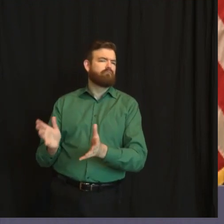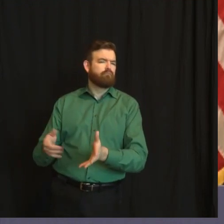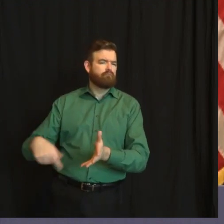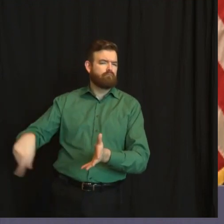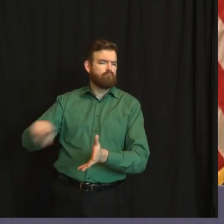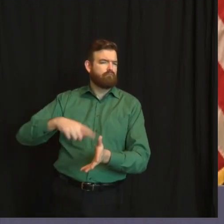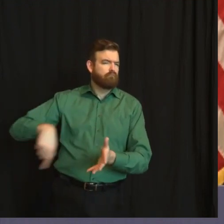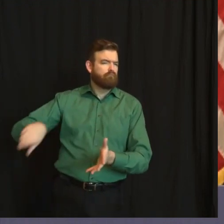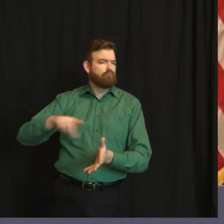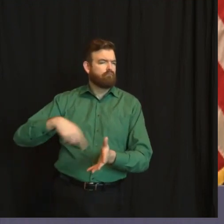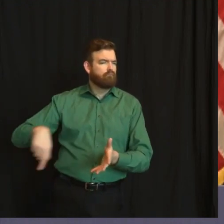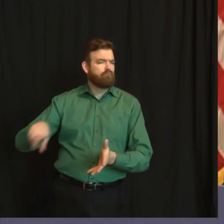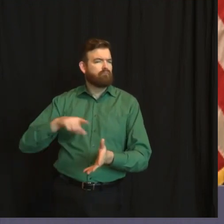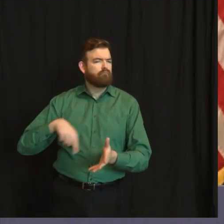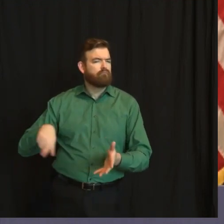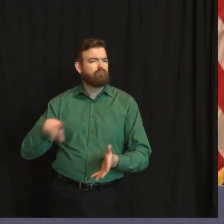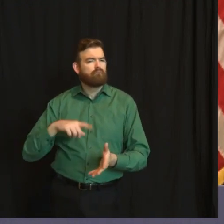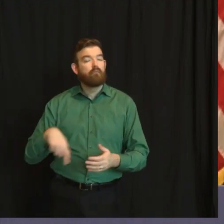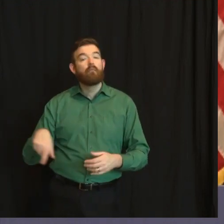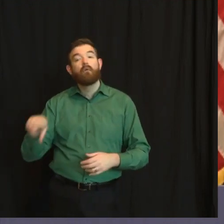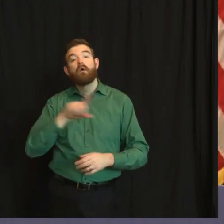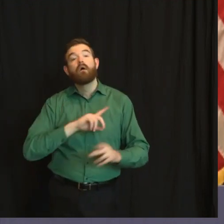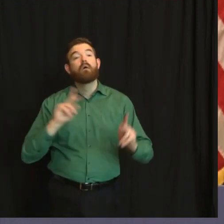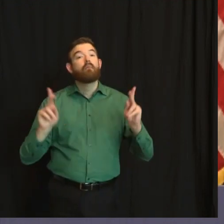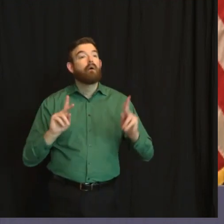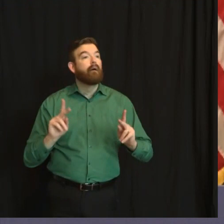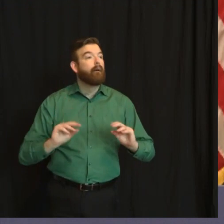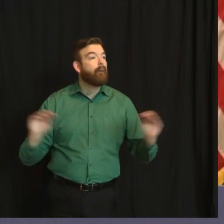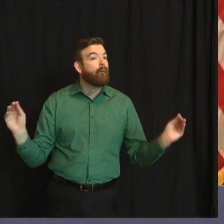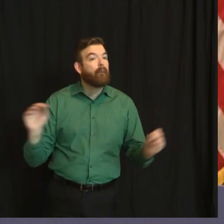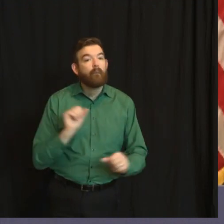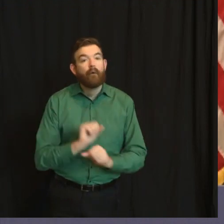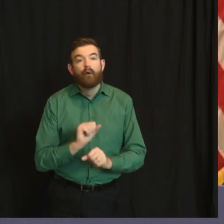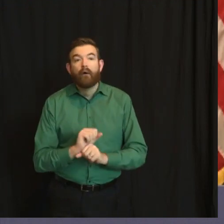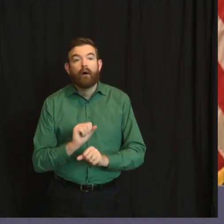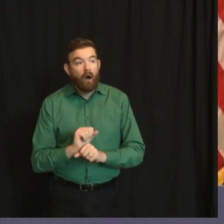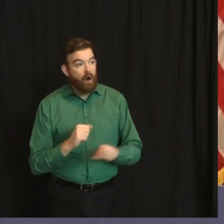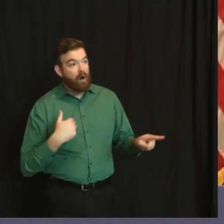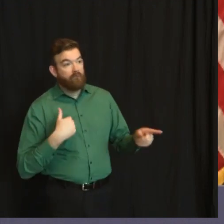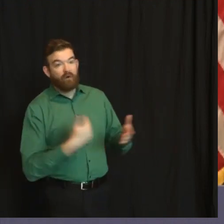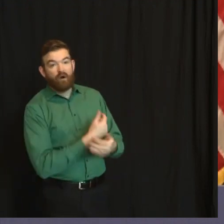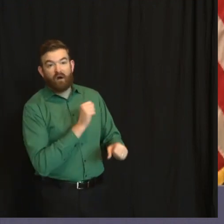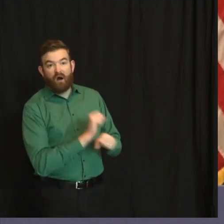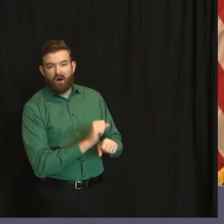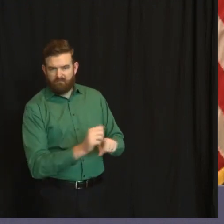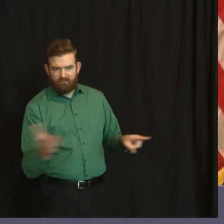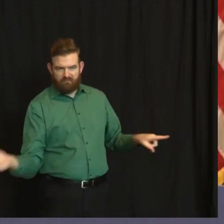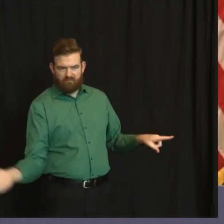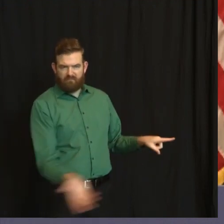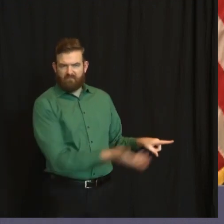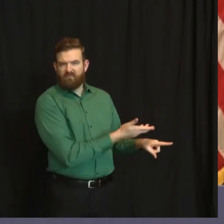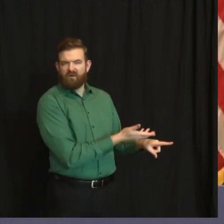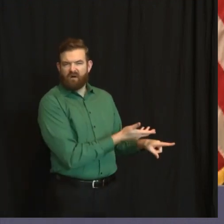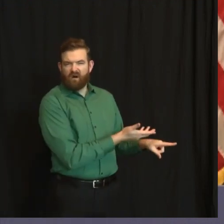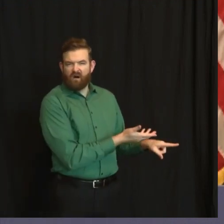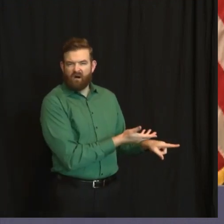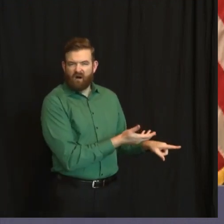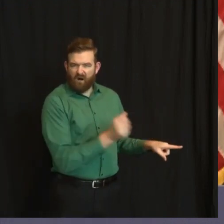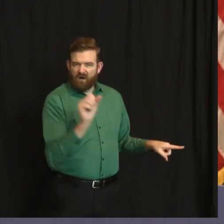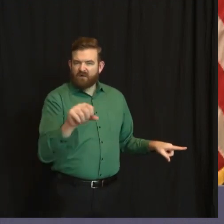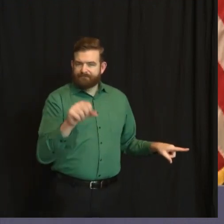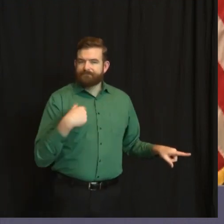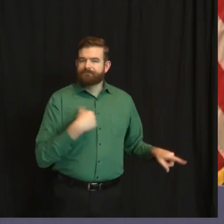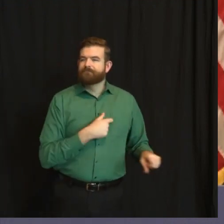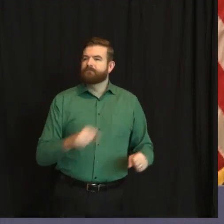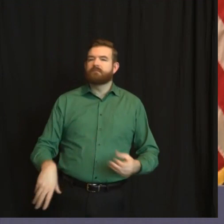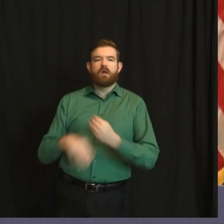amount of folks who are unemployed right now, if there are paid positions, that's an obvious place to add to our website to ask folks